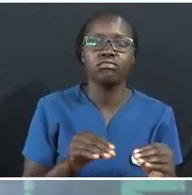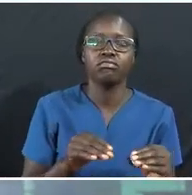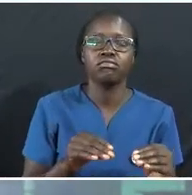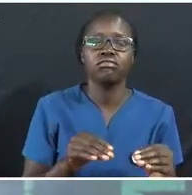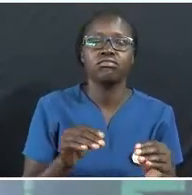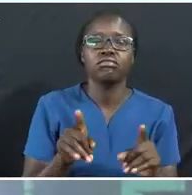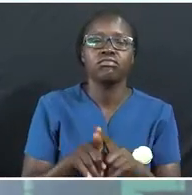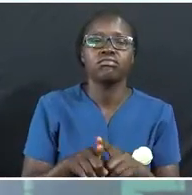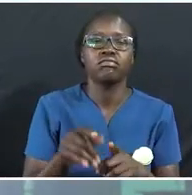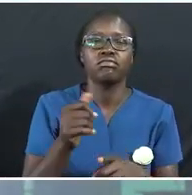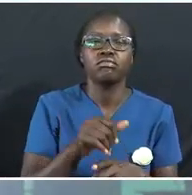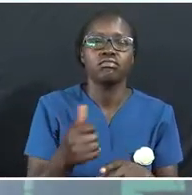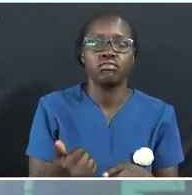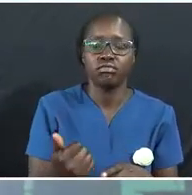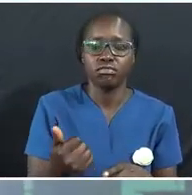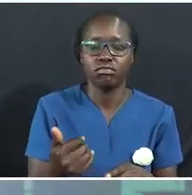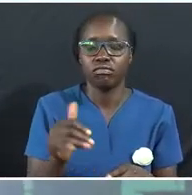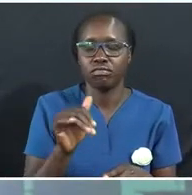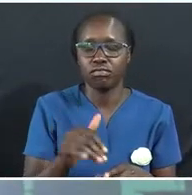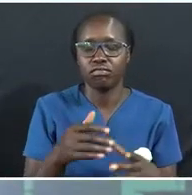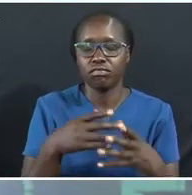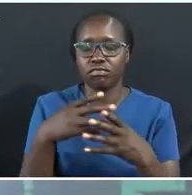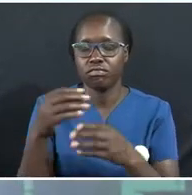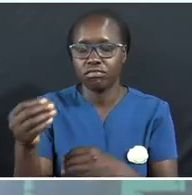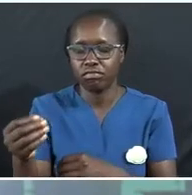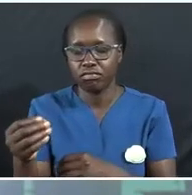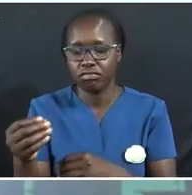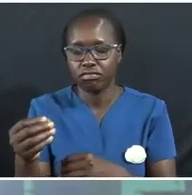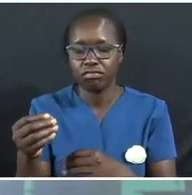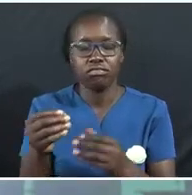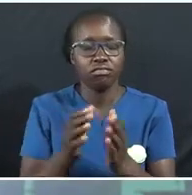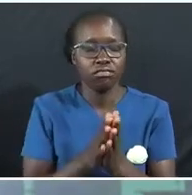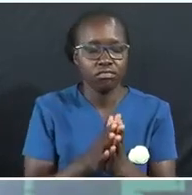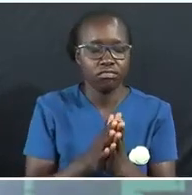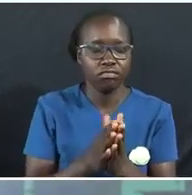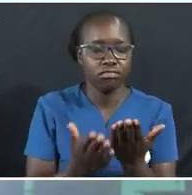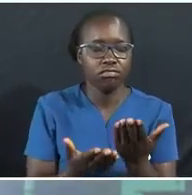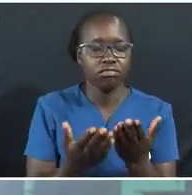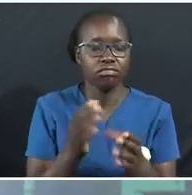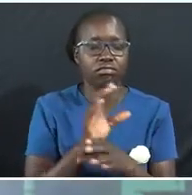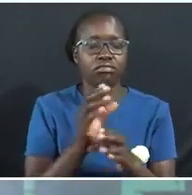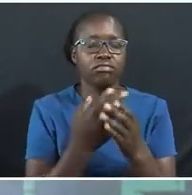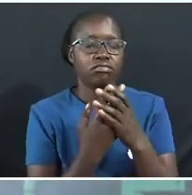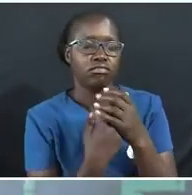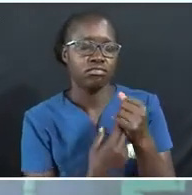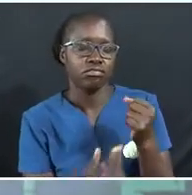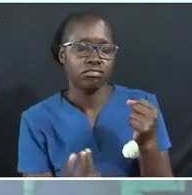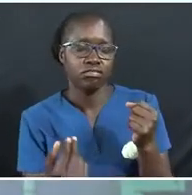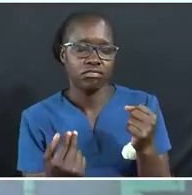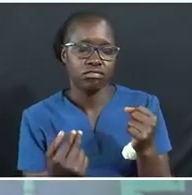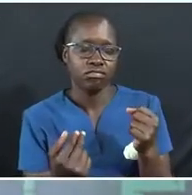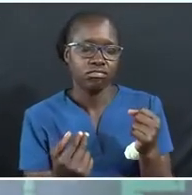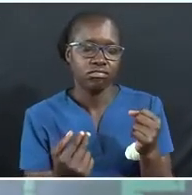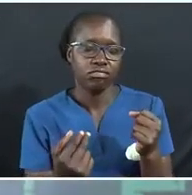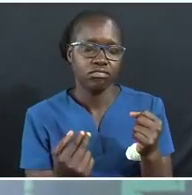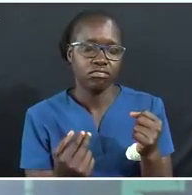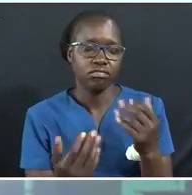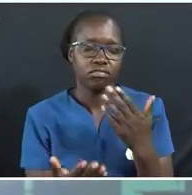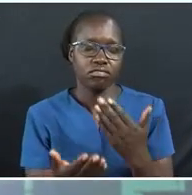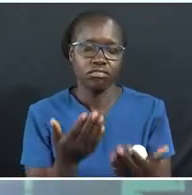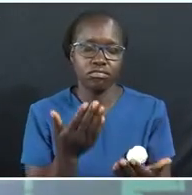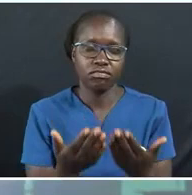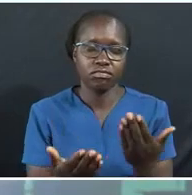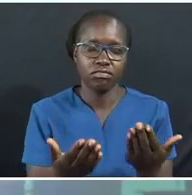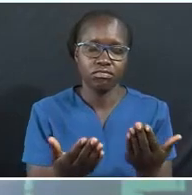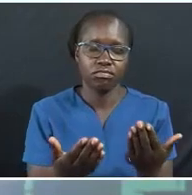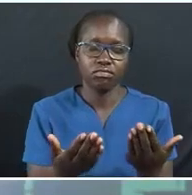other that we may go out. May this church multiply and double. May the prayer